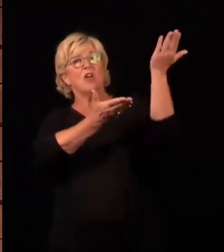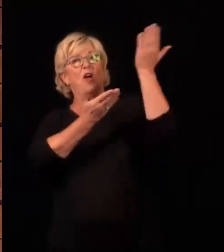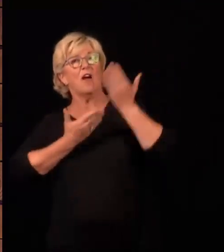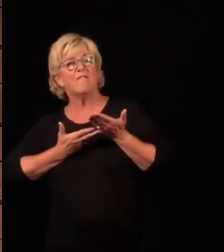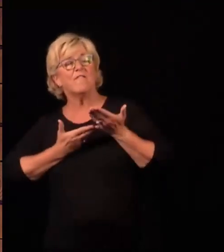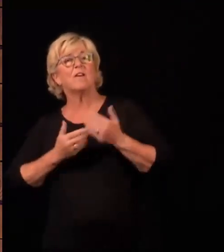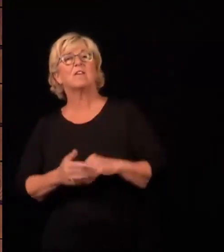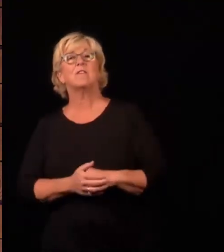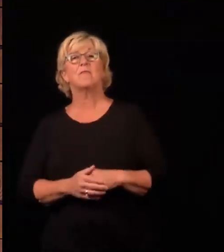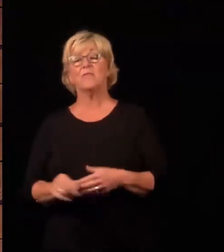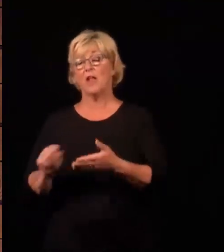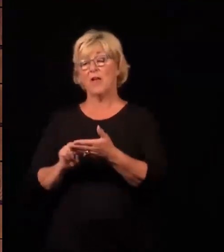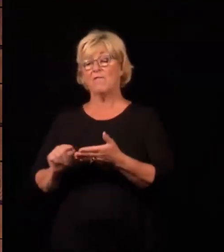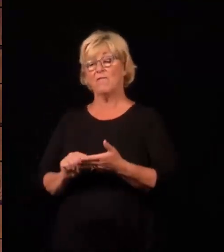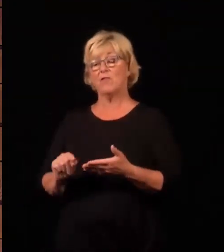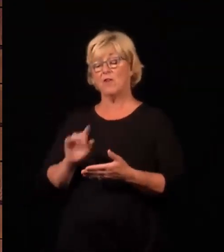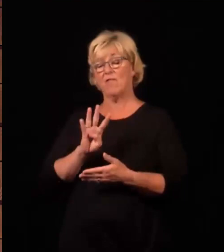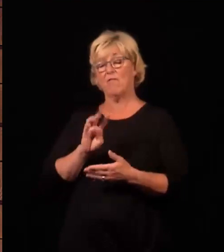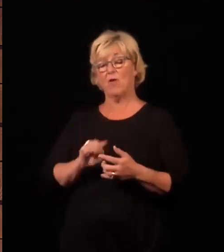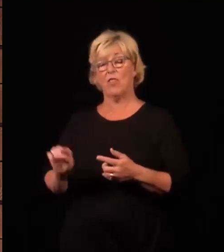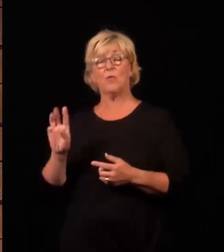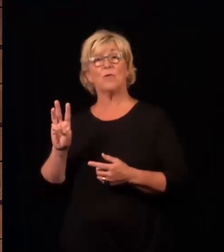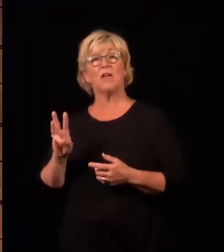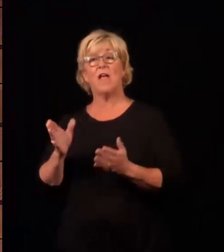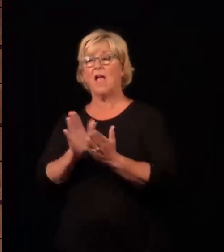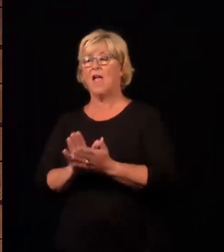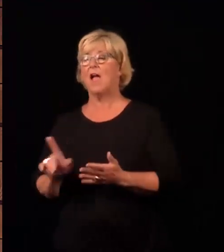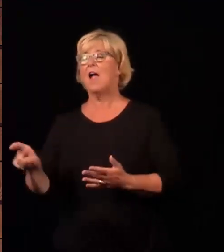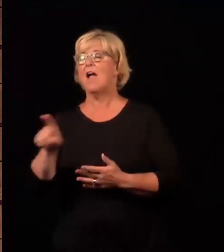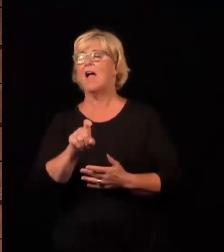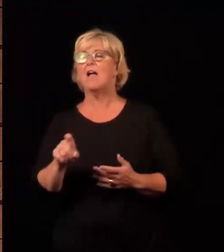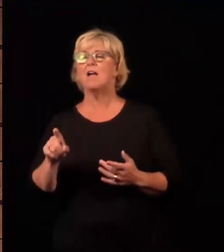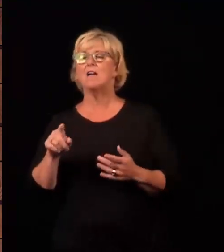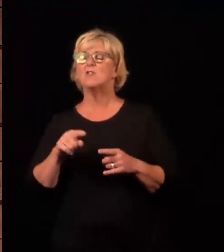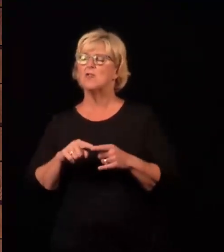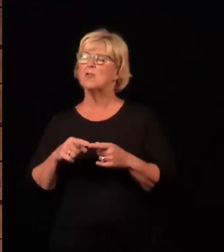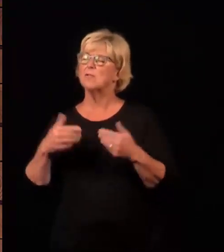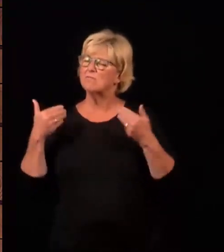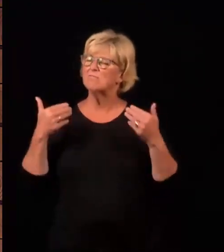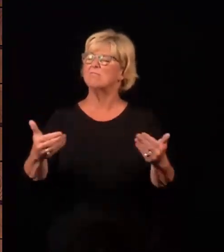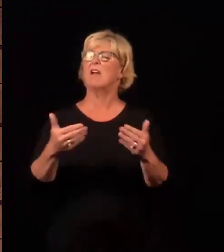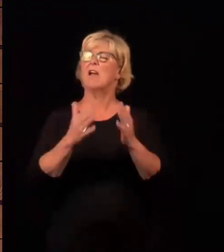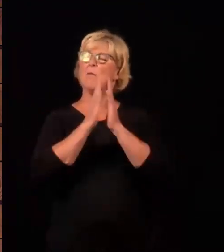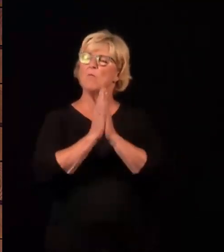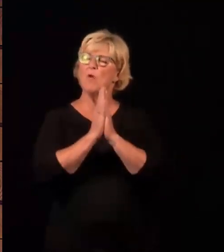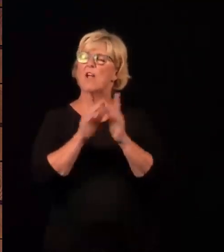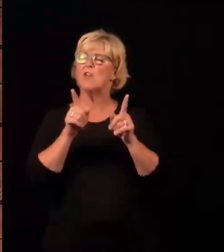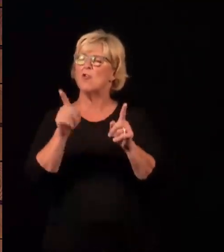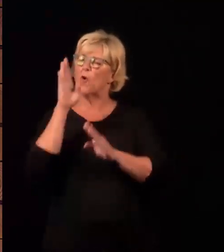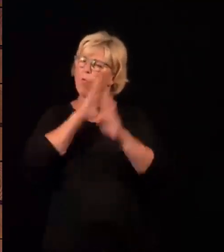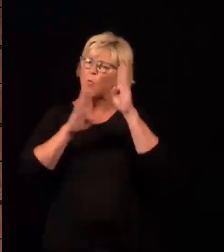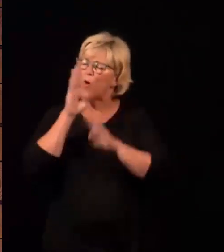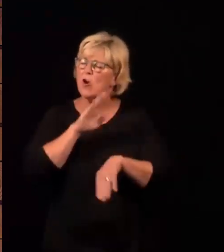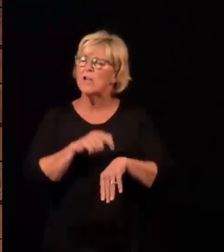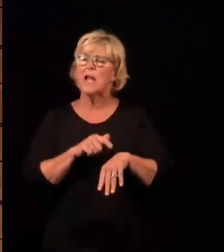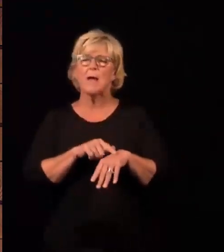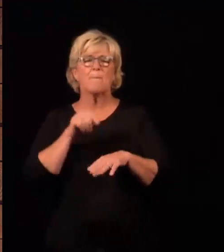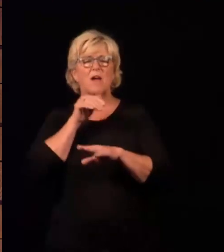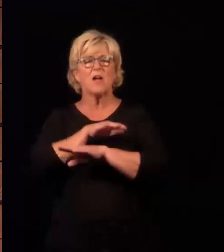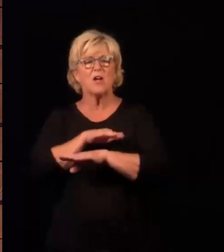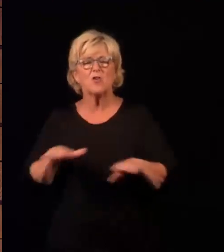verses 4 through 6 in this chapter, he's asked them to turn to prayer in times of anxiety. He's saying,